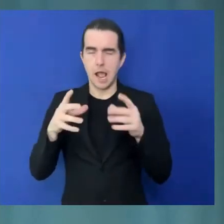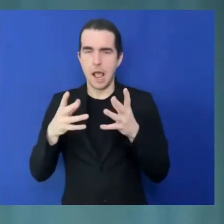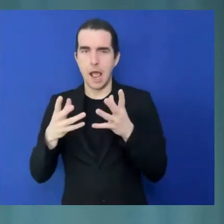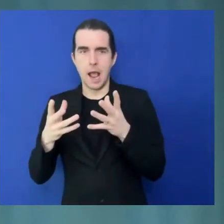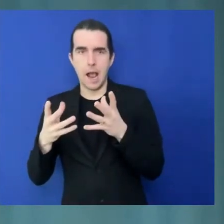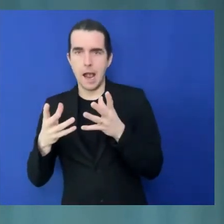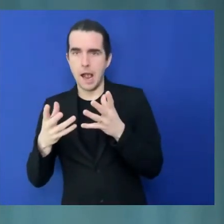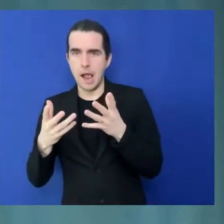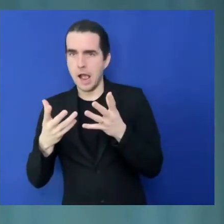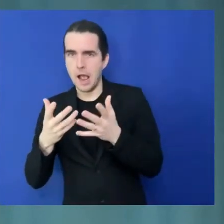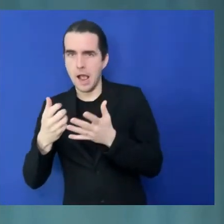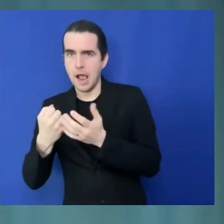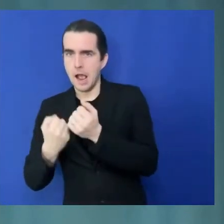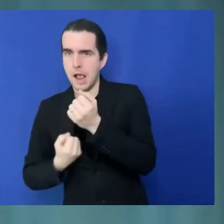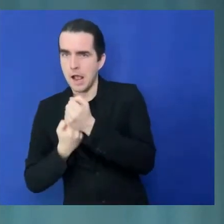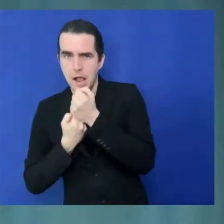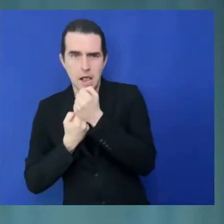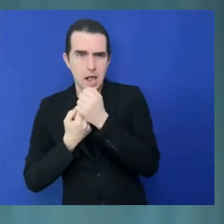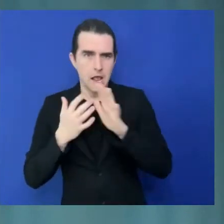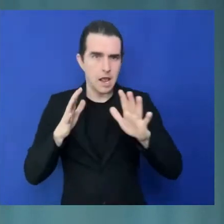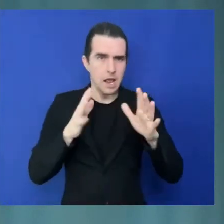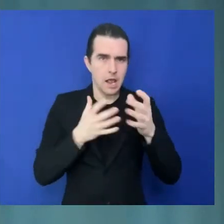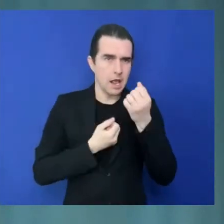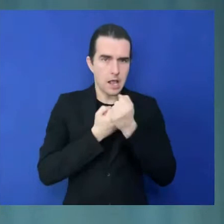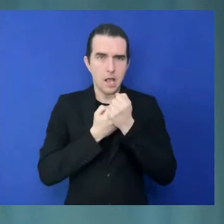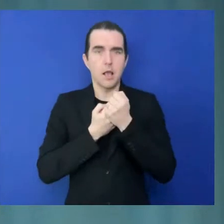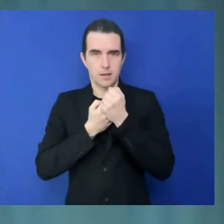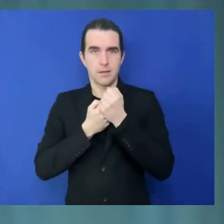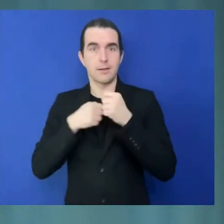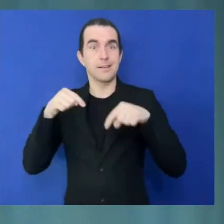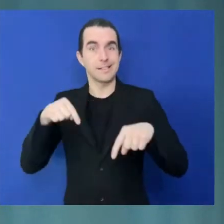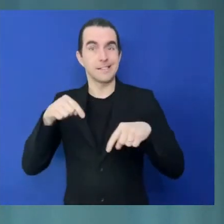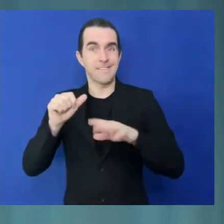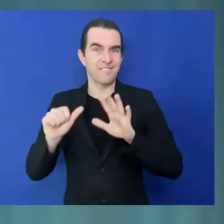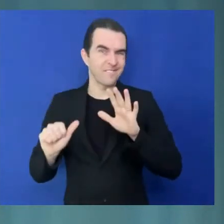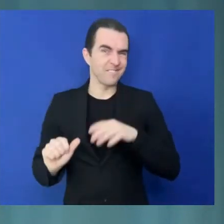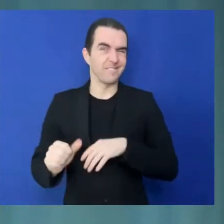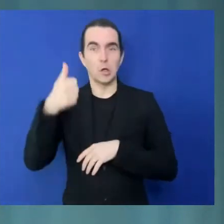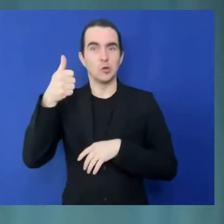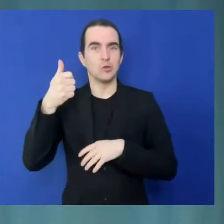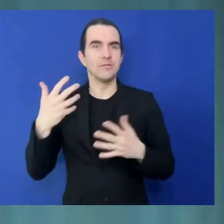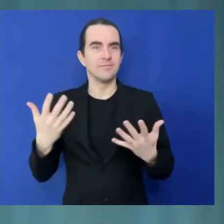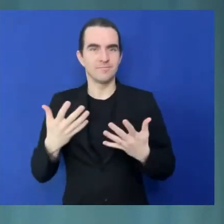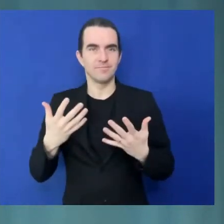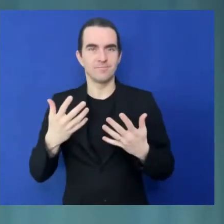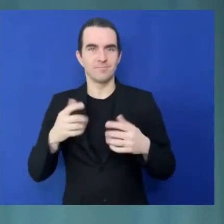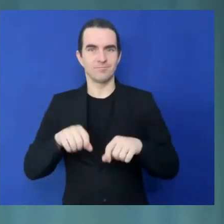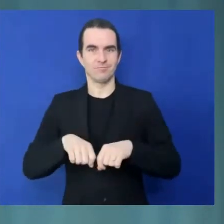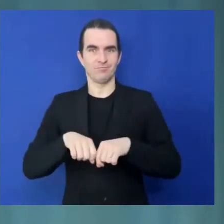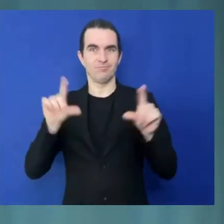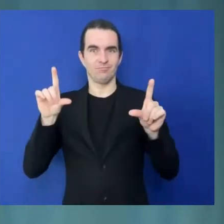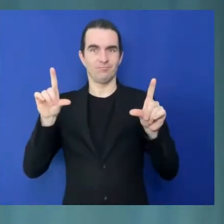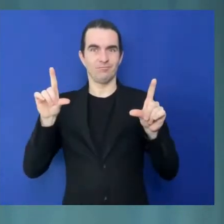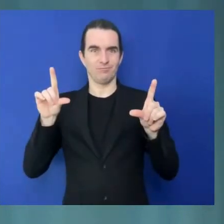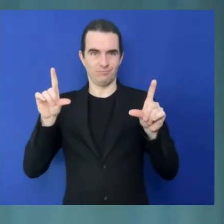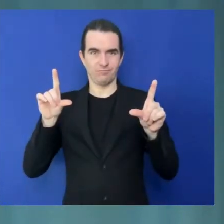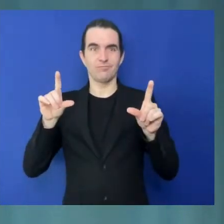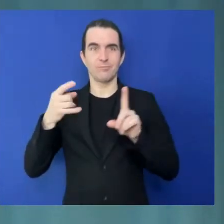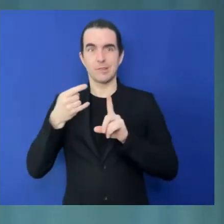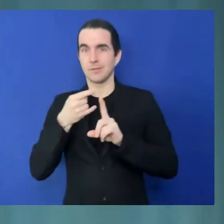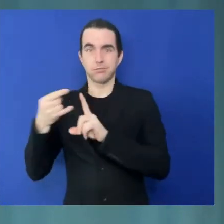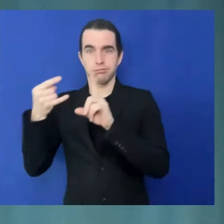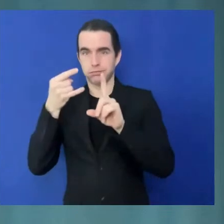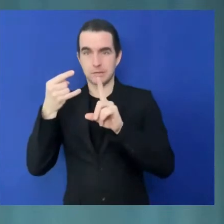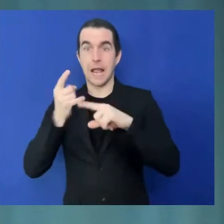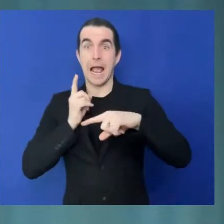so online via an accessible live broadcast. There may have been a